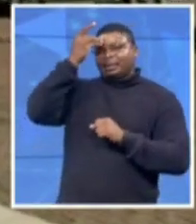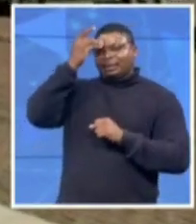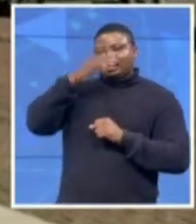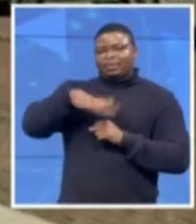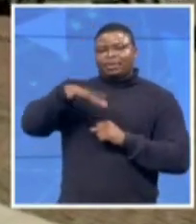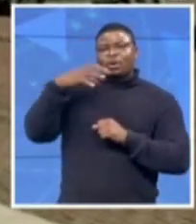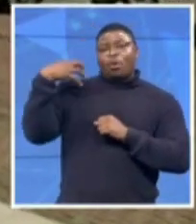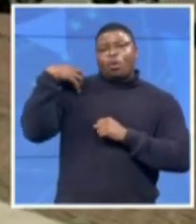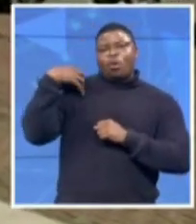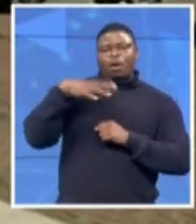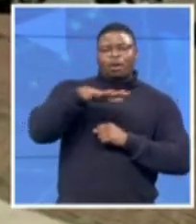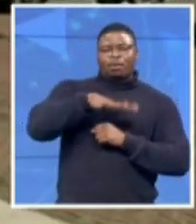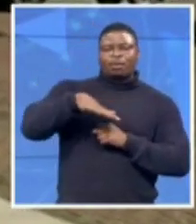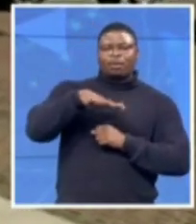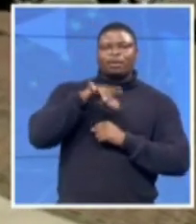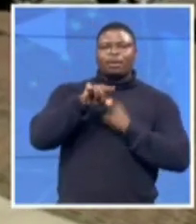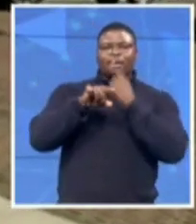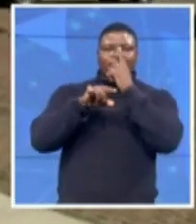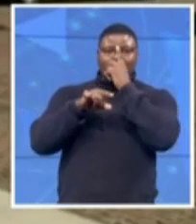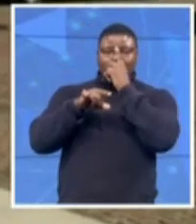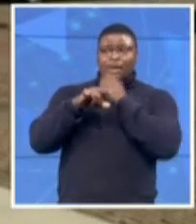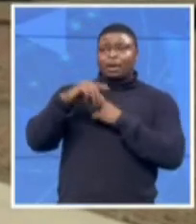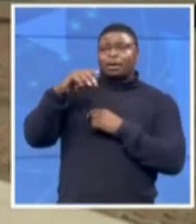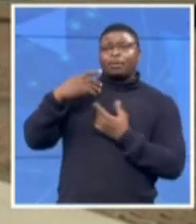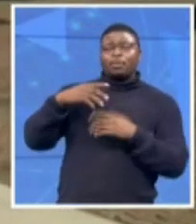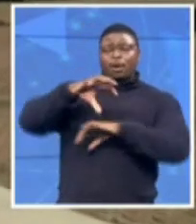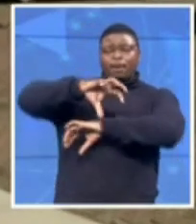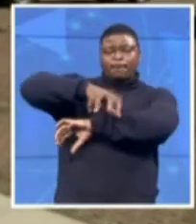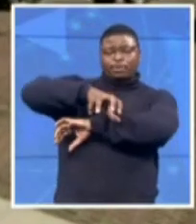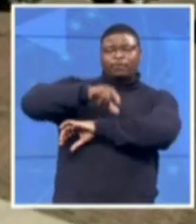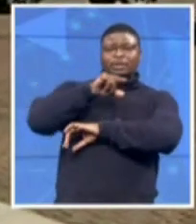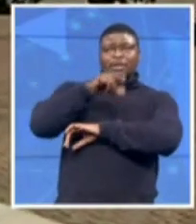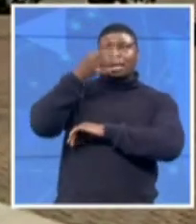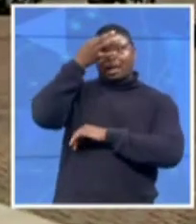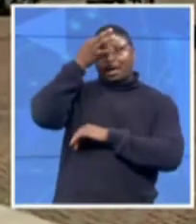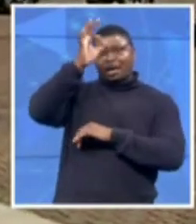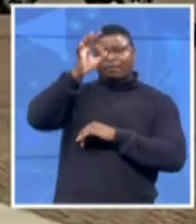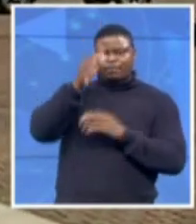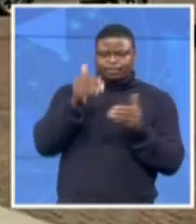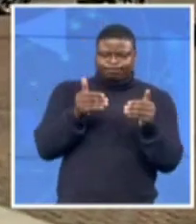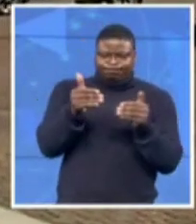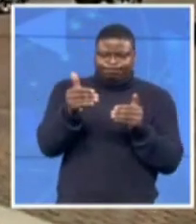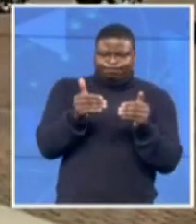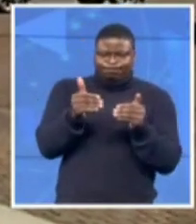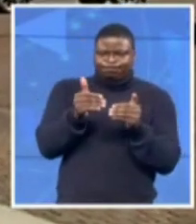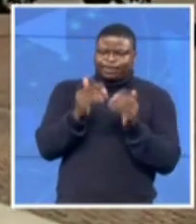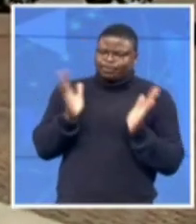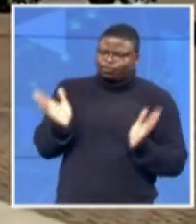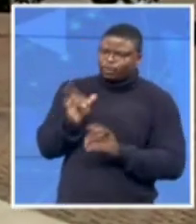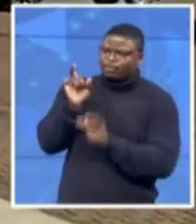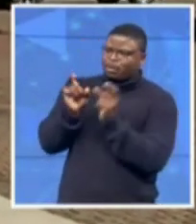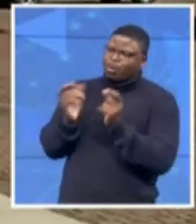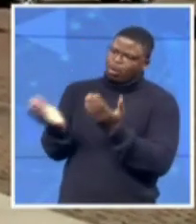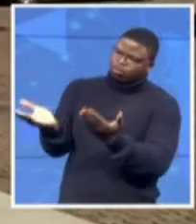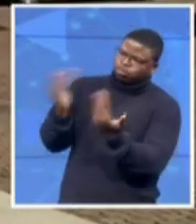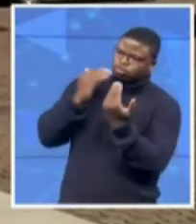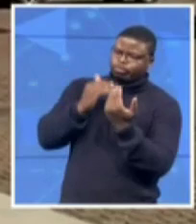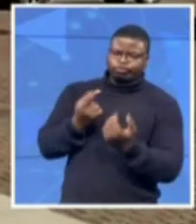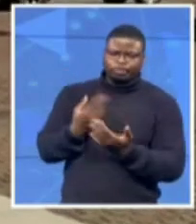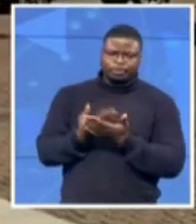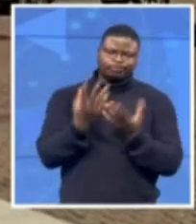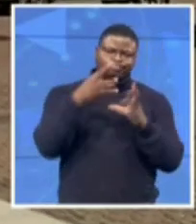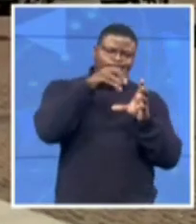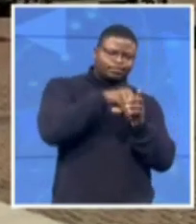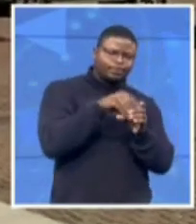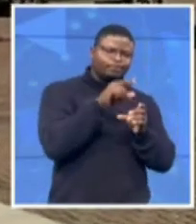the provincial government, where people are encouraged to come here and pray for the victims of flood and for the families of people who